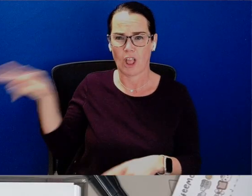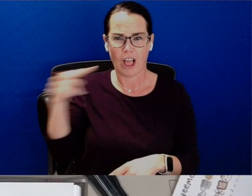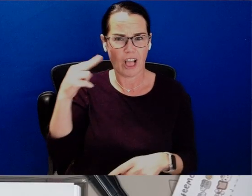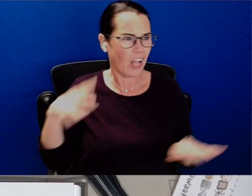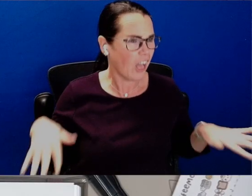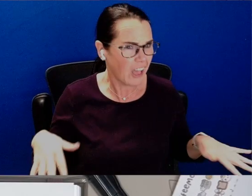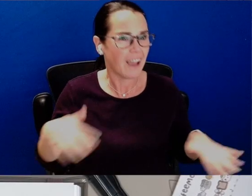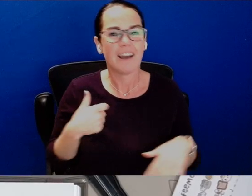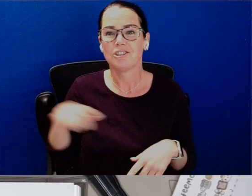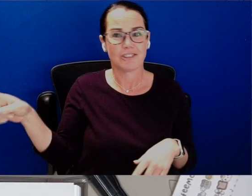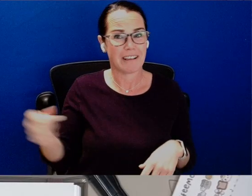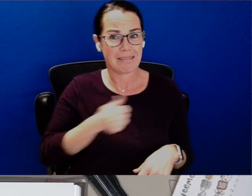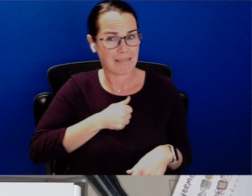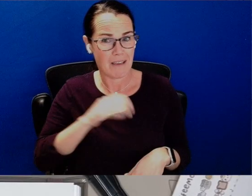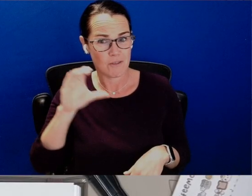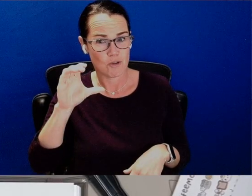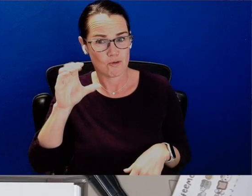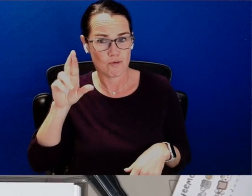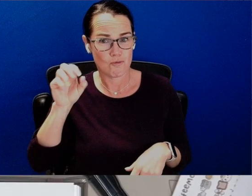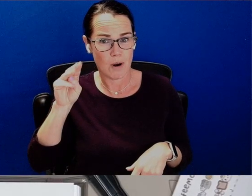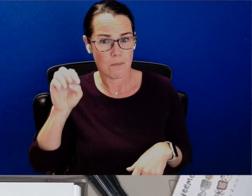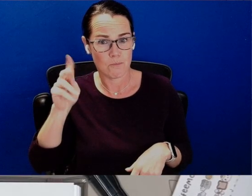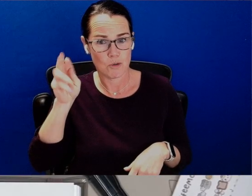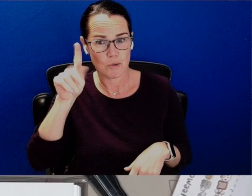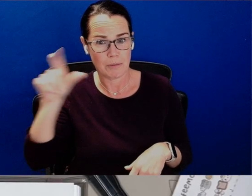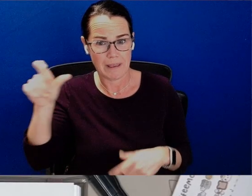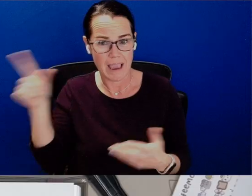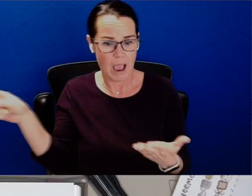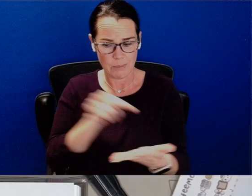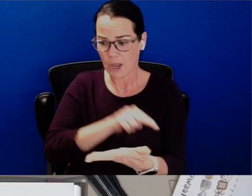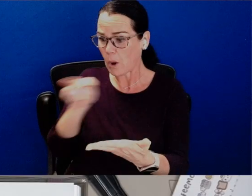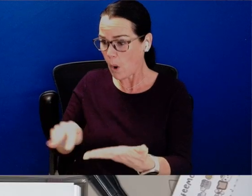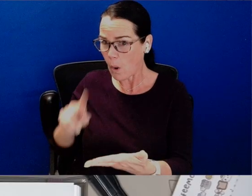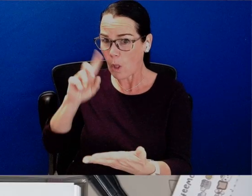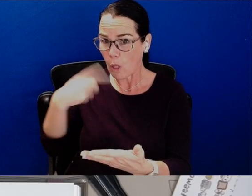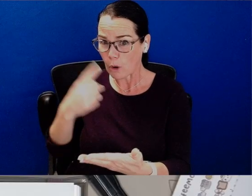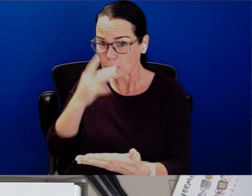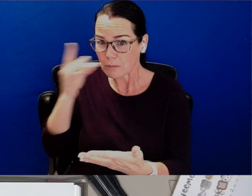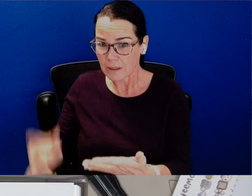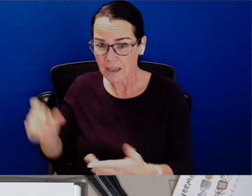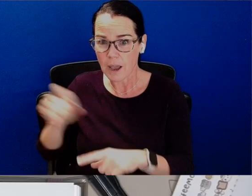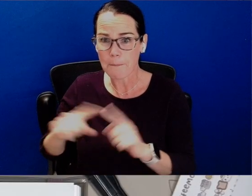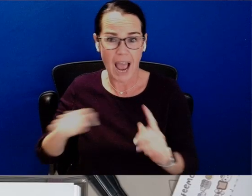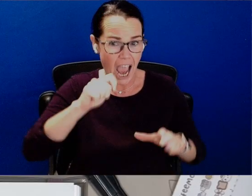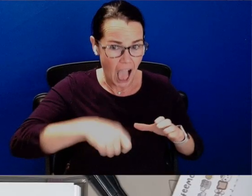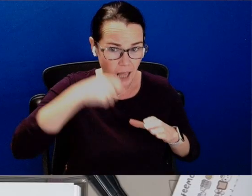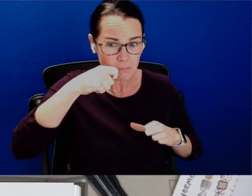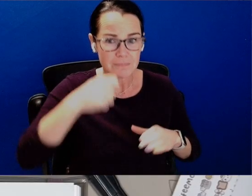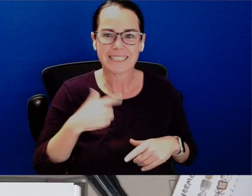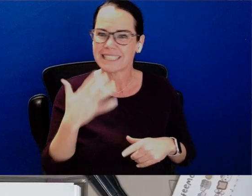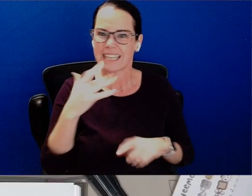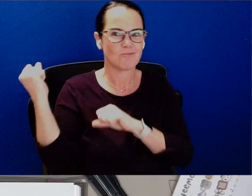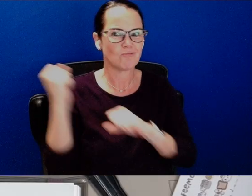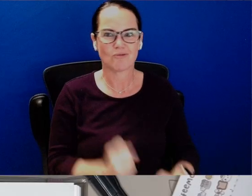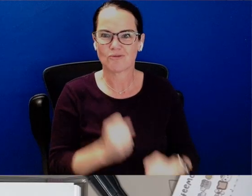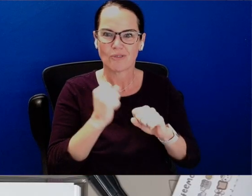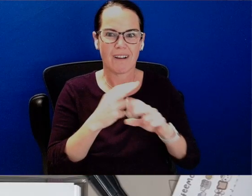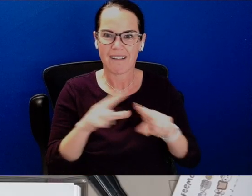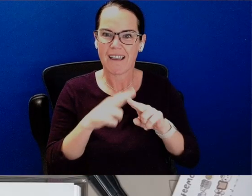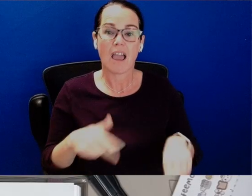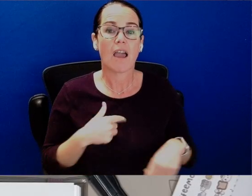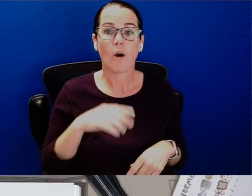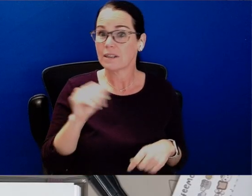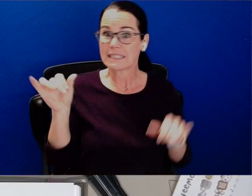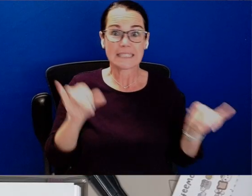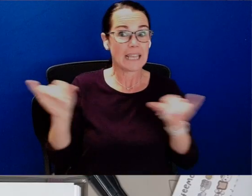She loves that dessert, and honestly, it looks delicious, but once I take a bite, nope, it's way too eggy. Same with flan. I will, every so